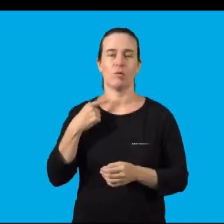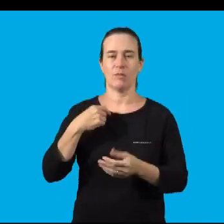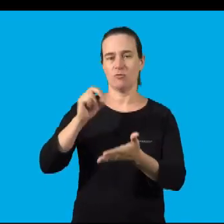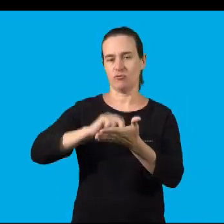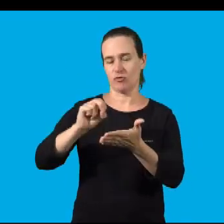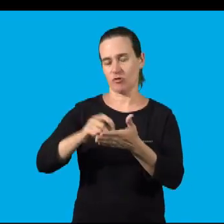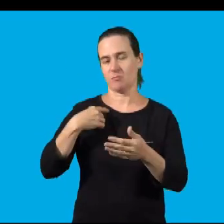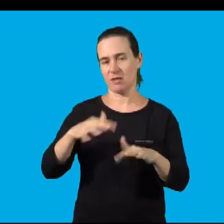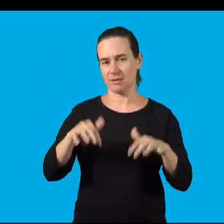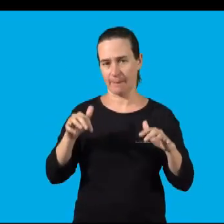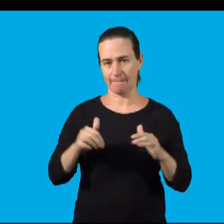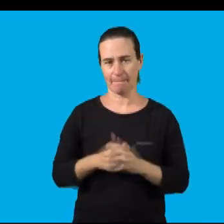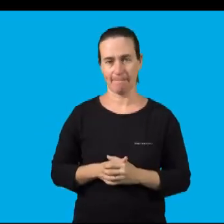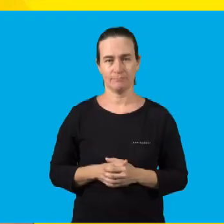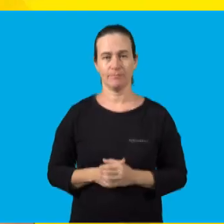your examination.